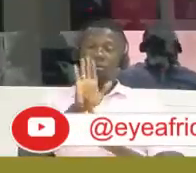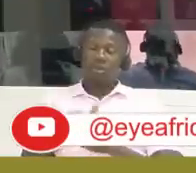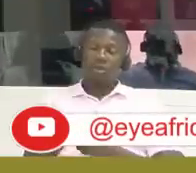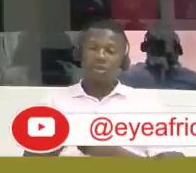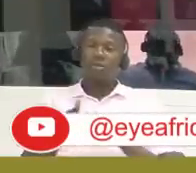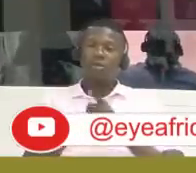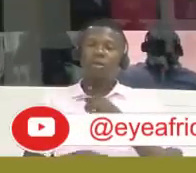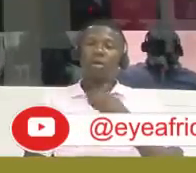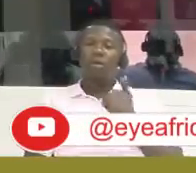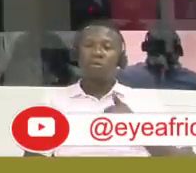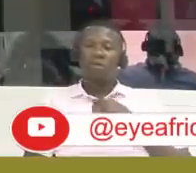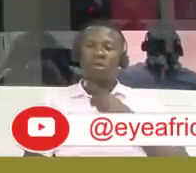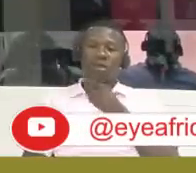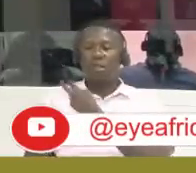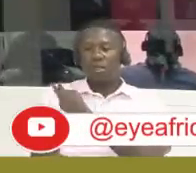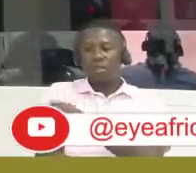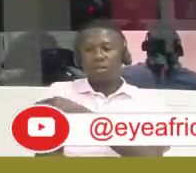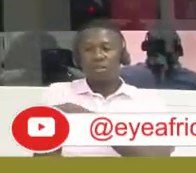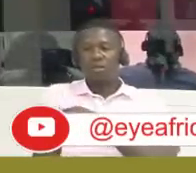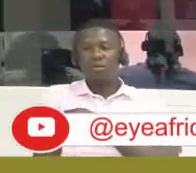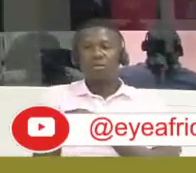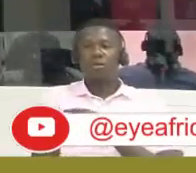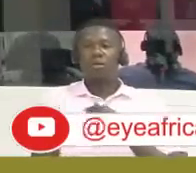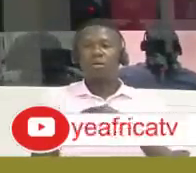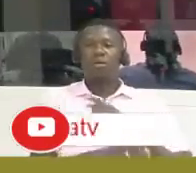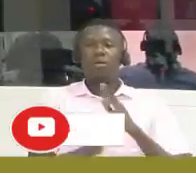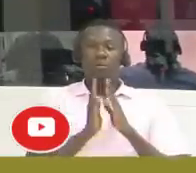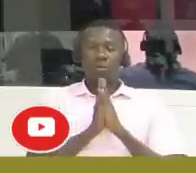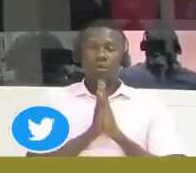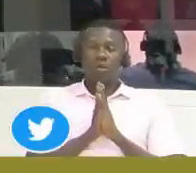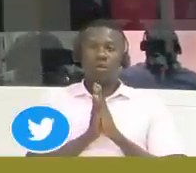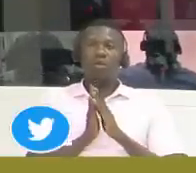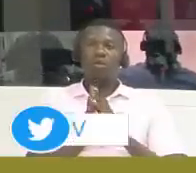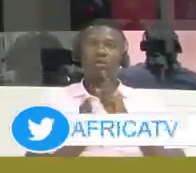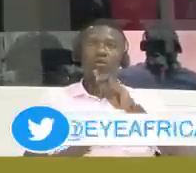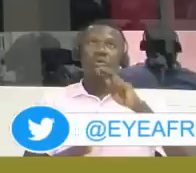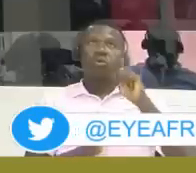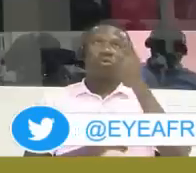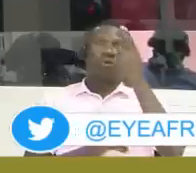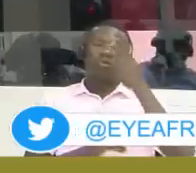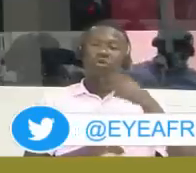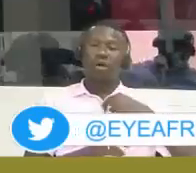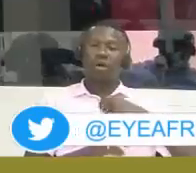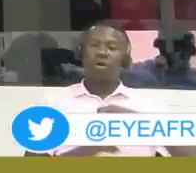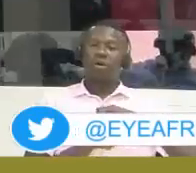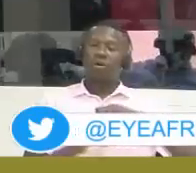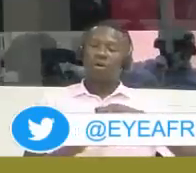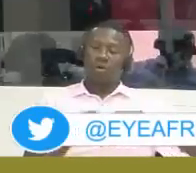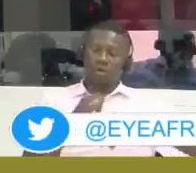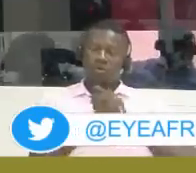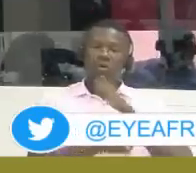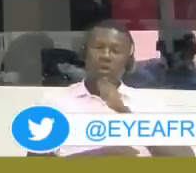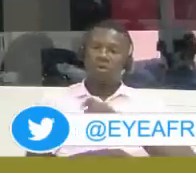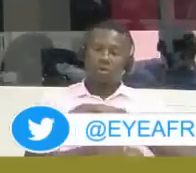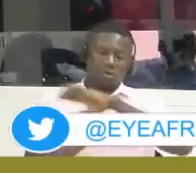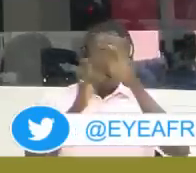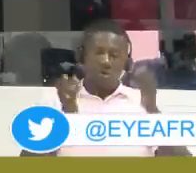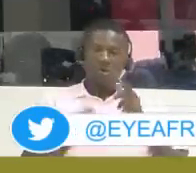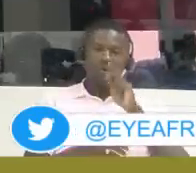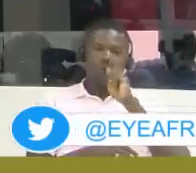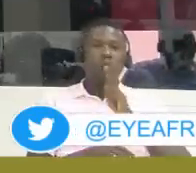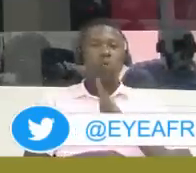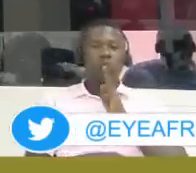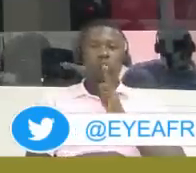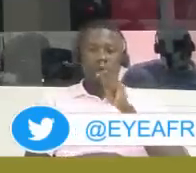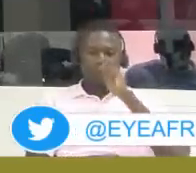the Red Cross. May the soul of my husband and all departed souls continue to rest in peace. I